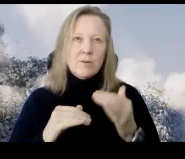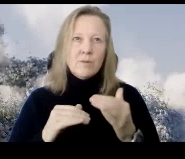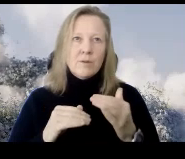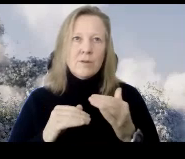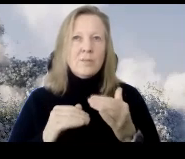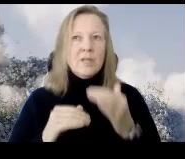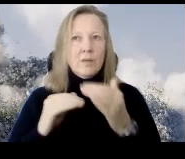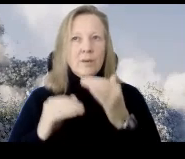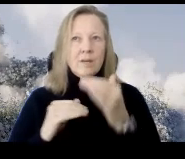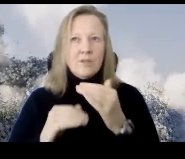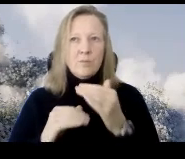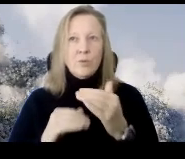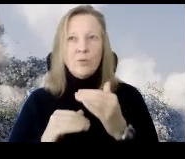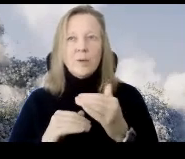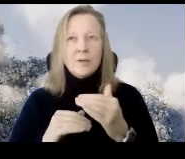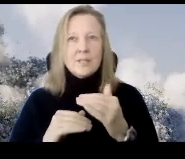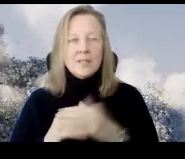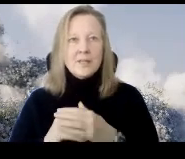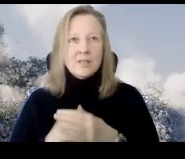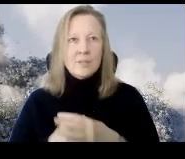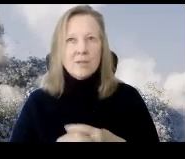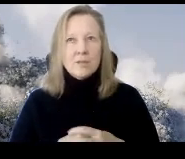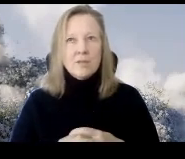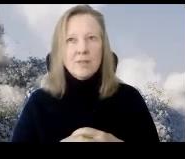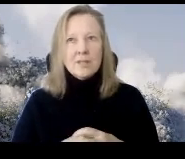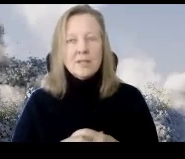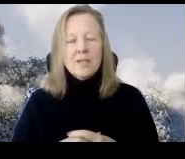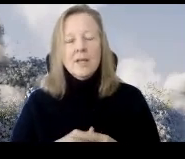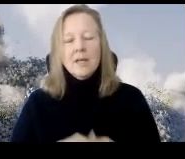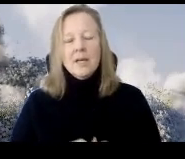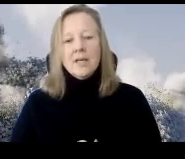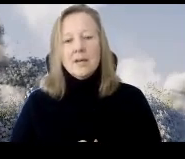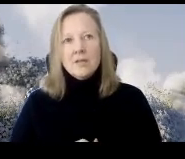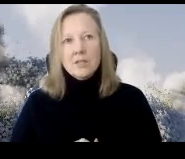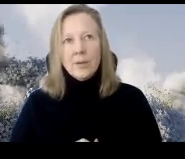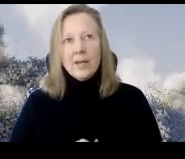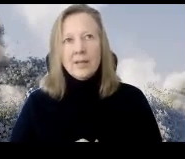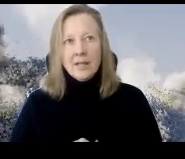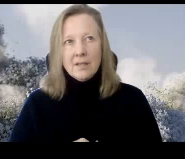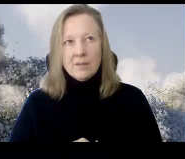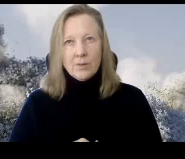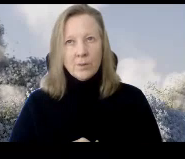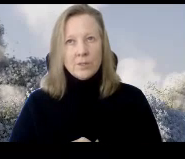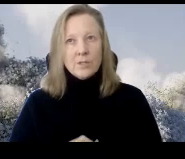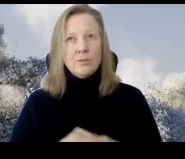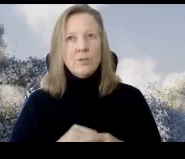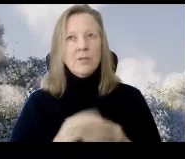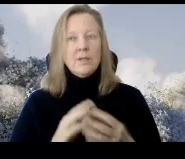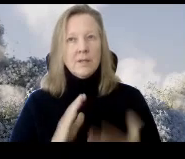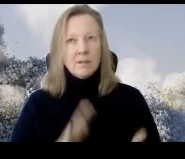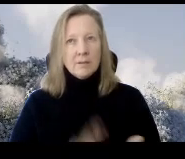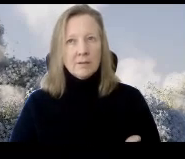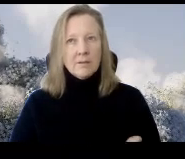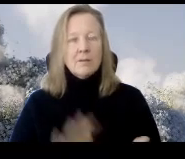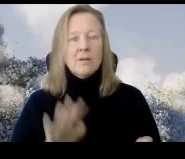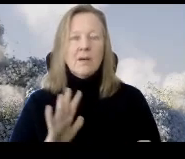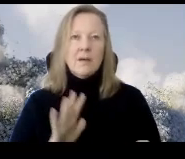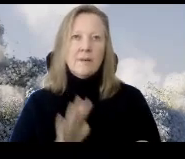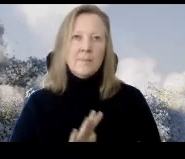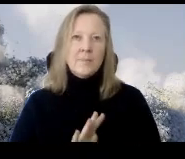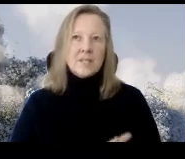if they're the speaking, you'd have to do both parts to get the speaking certificate. And also at the end of the course, you do